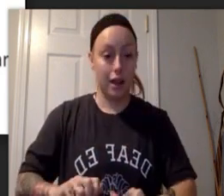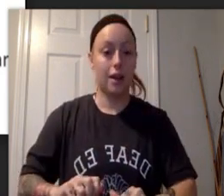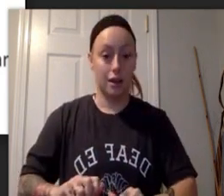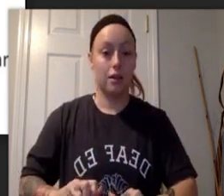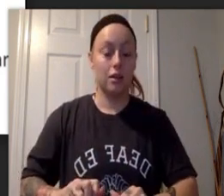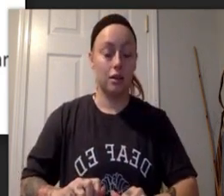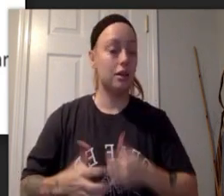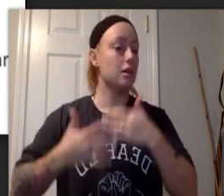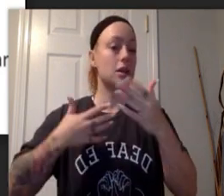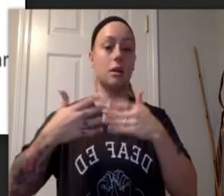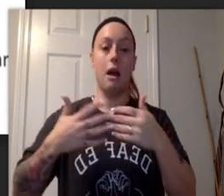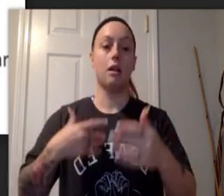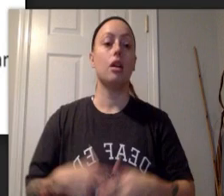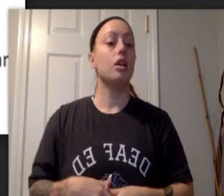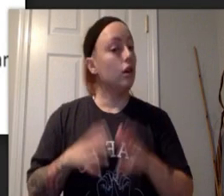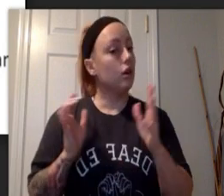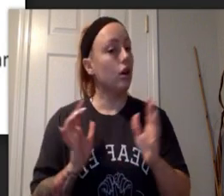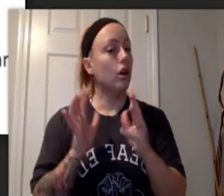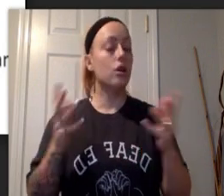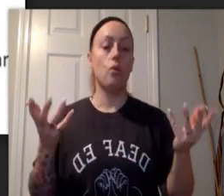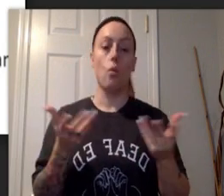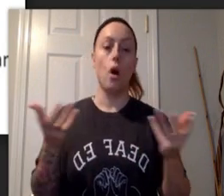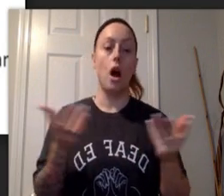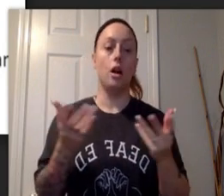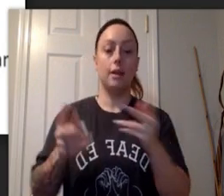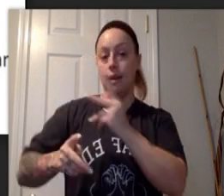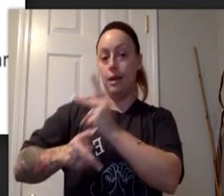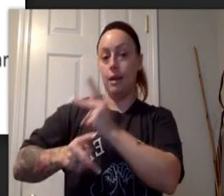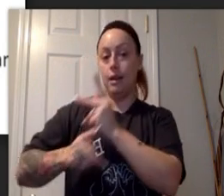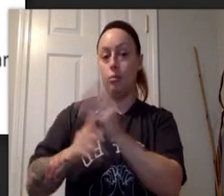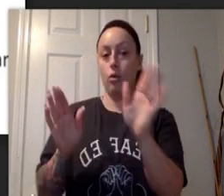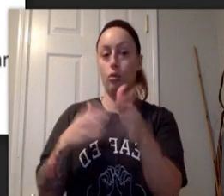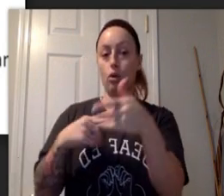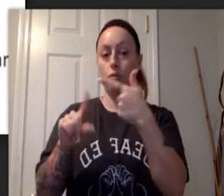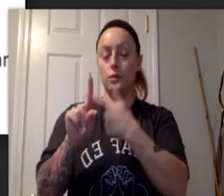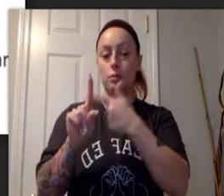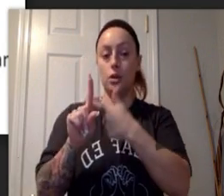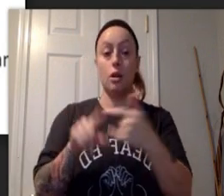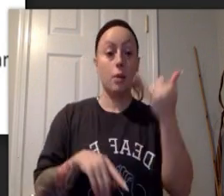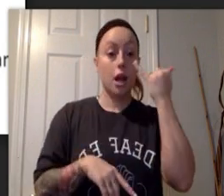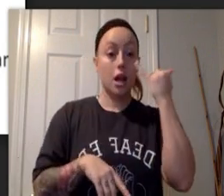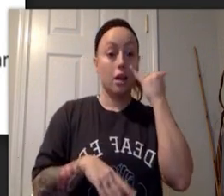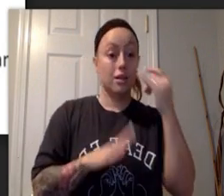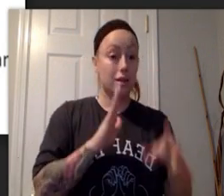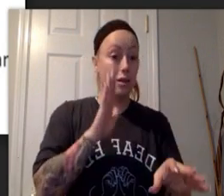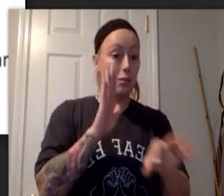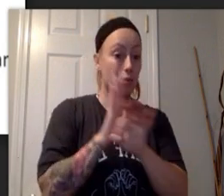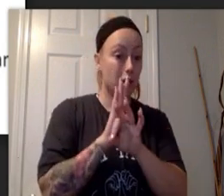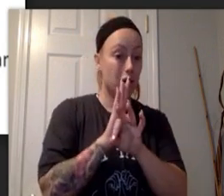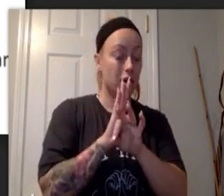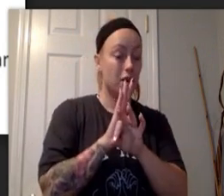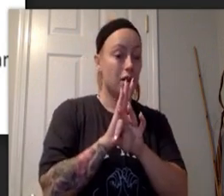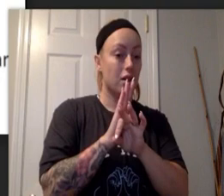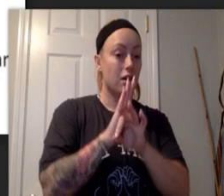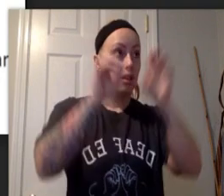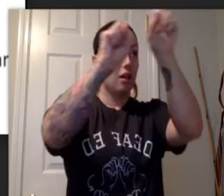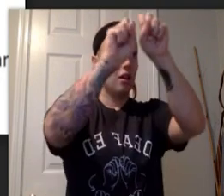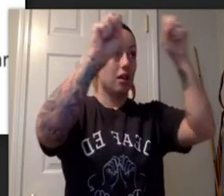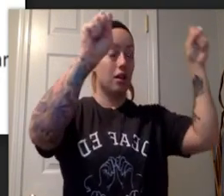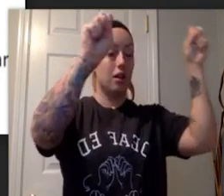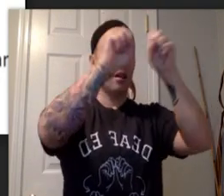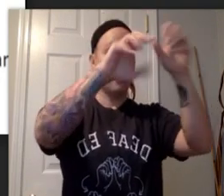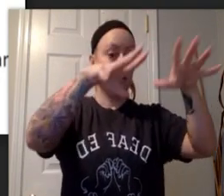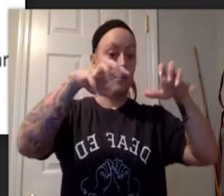be kept at room temperature. But if you have to choose between putting it in the freezer or taking it out